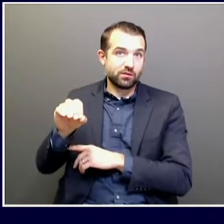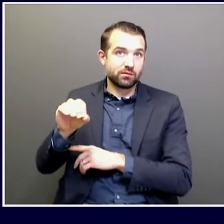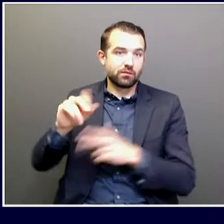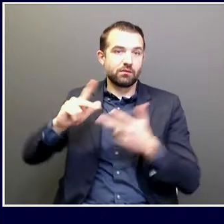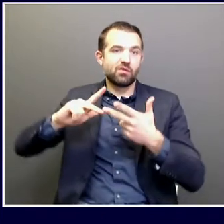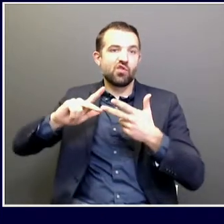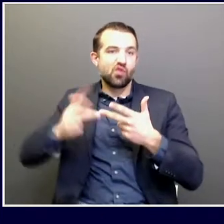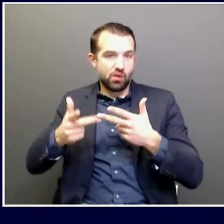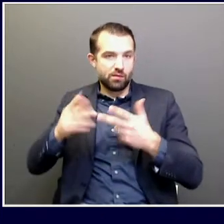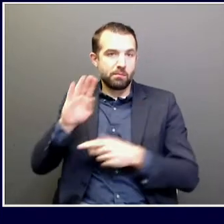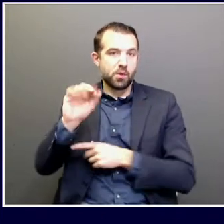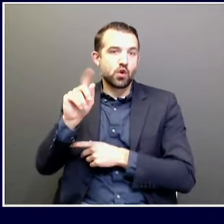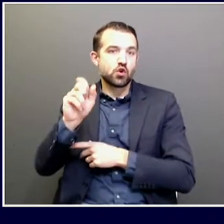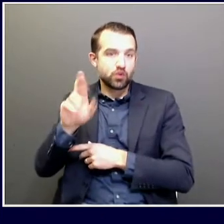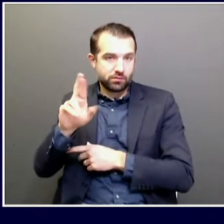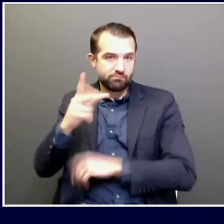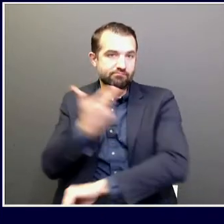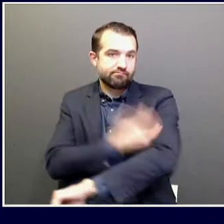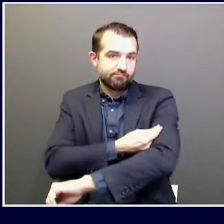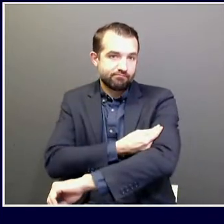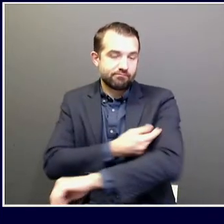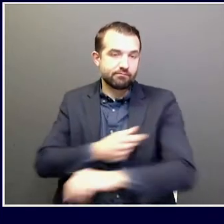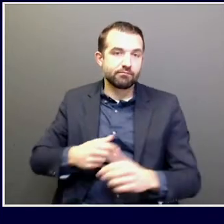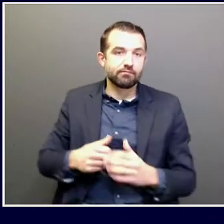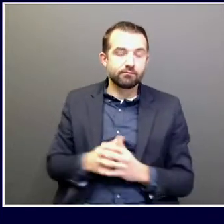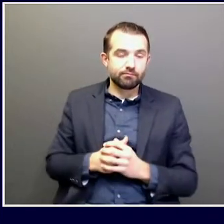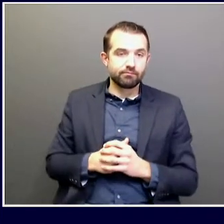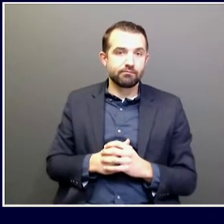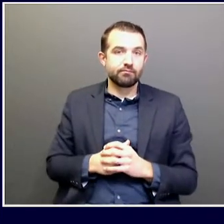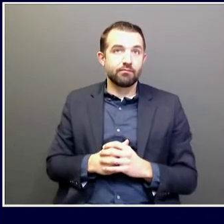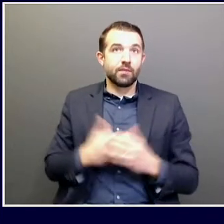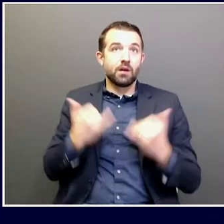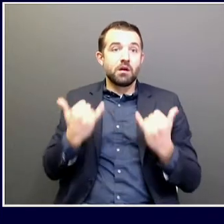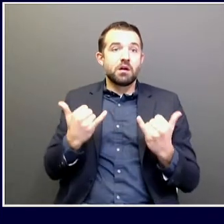the state, we are right now administering